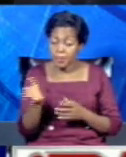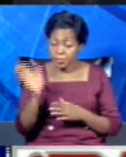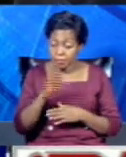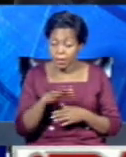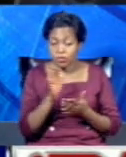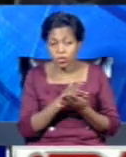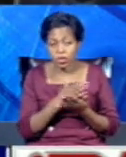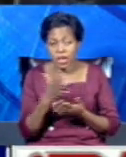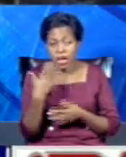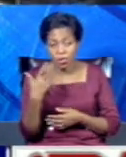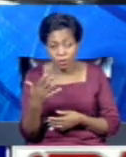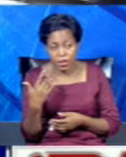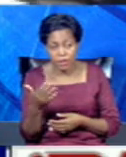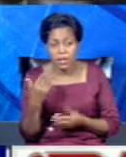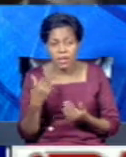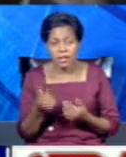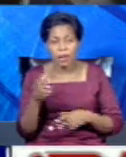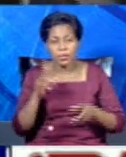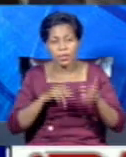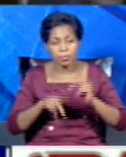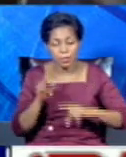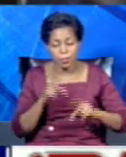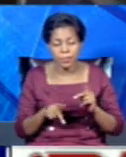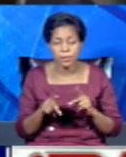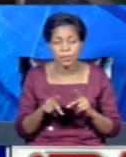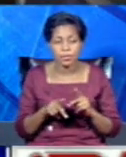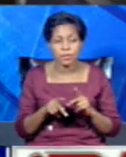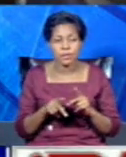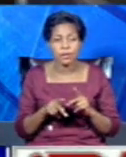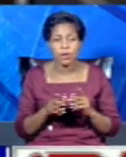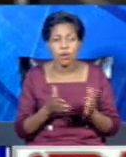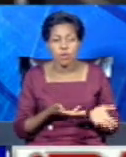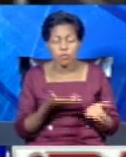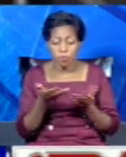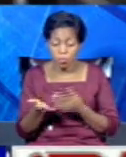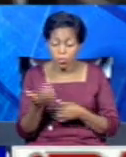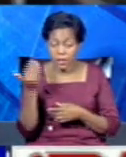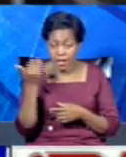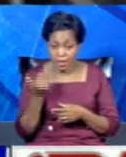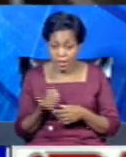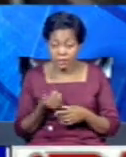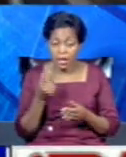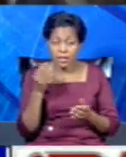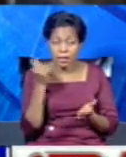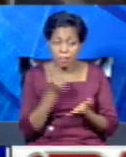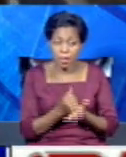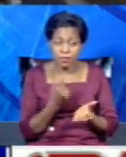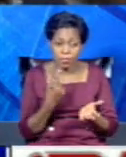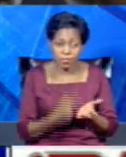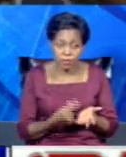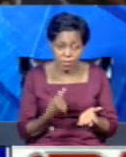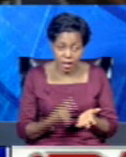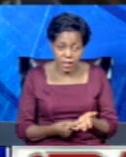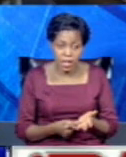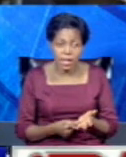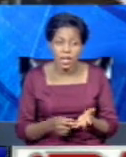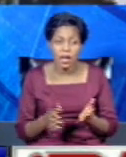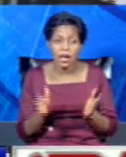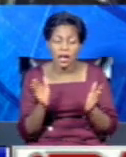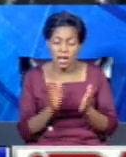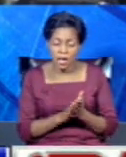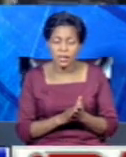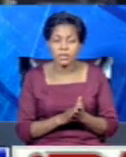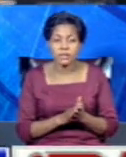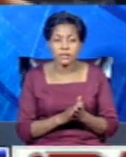Now, the people who brought the suits is Bank of Uganda. And the Supreme Court has already condemned them.